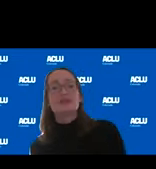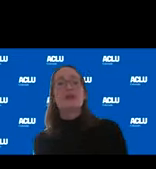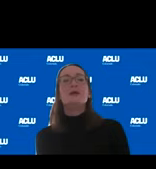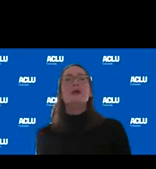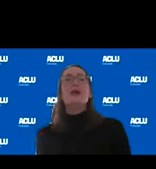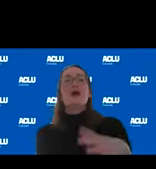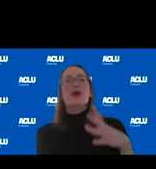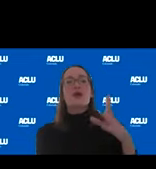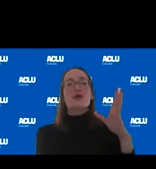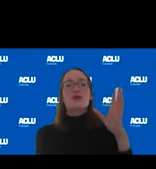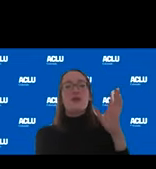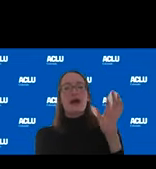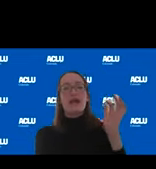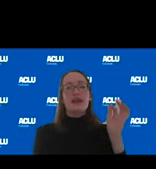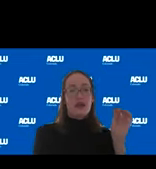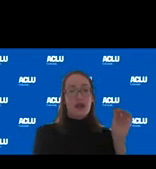accommodations.